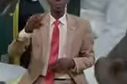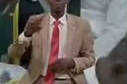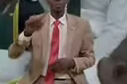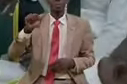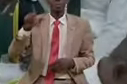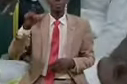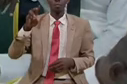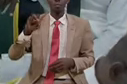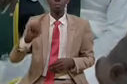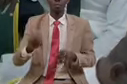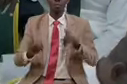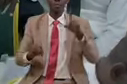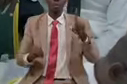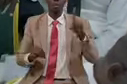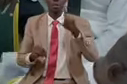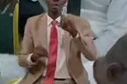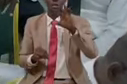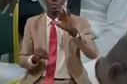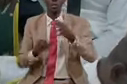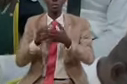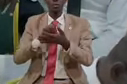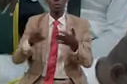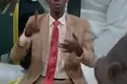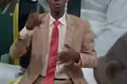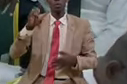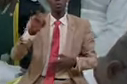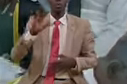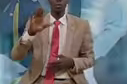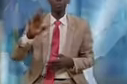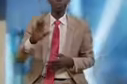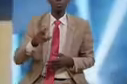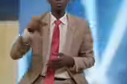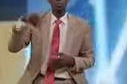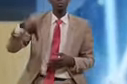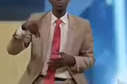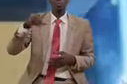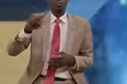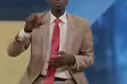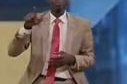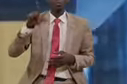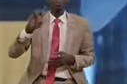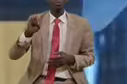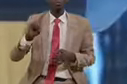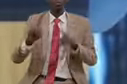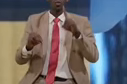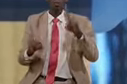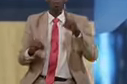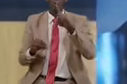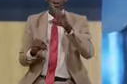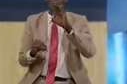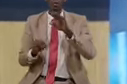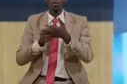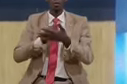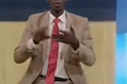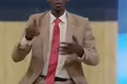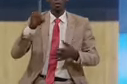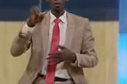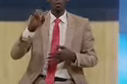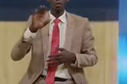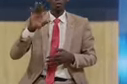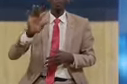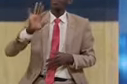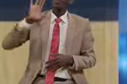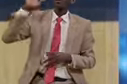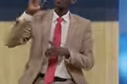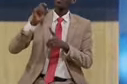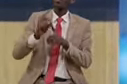from verse 105. Psalm 119, verse 105. Thy word